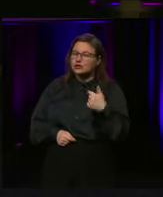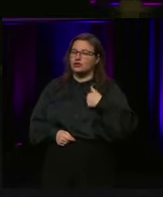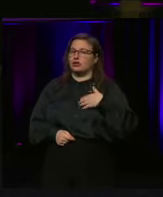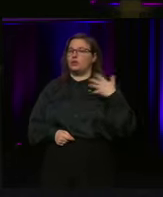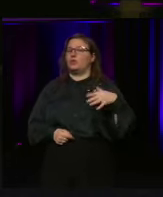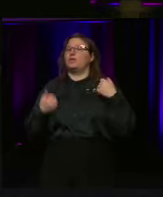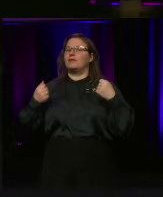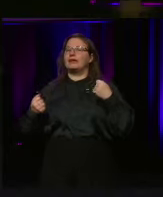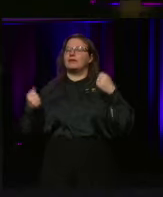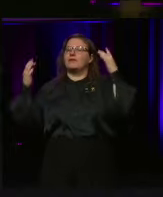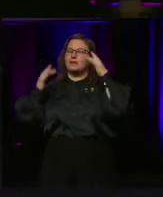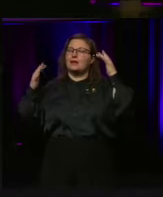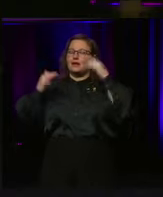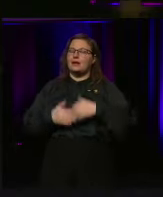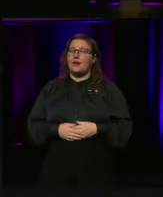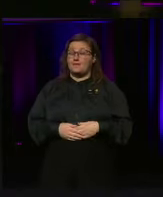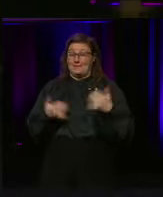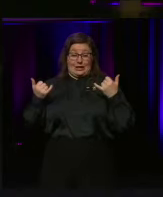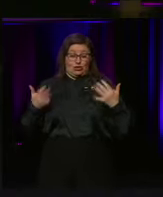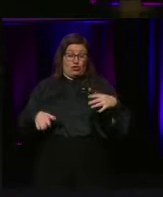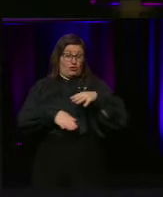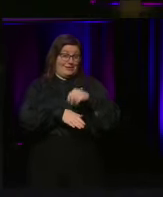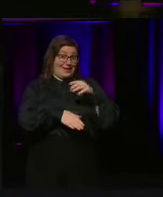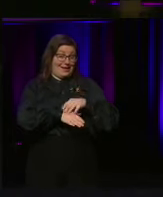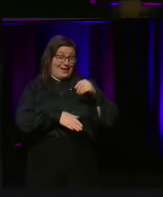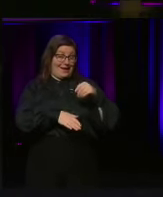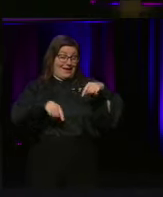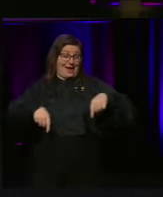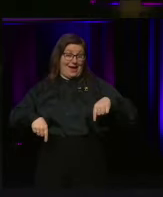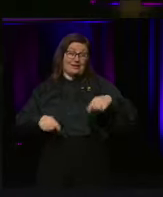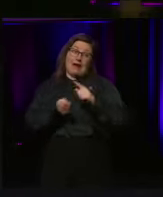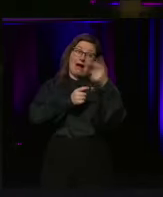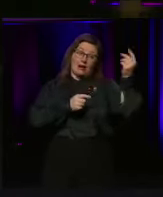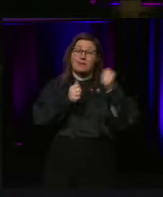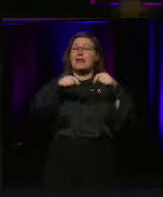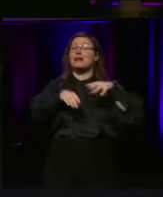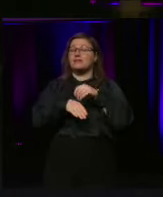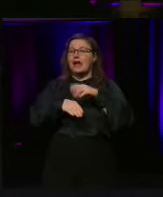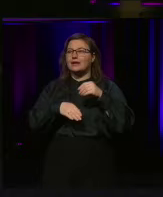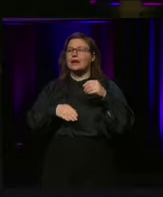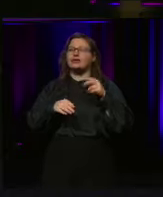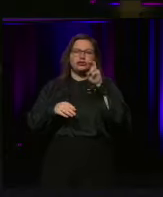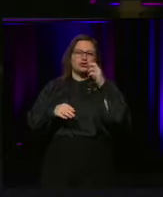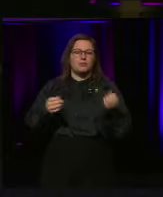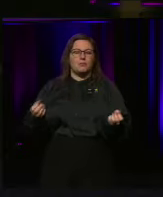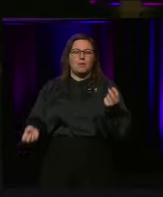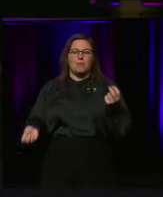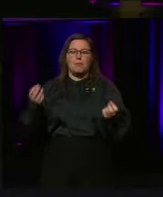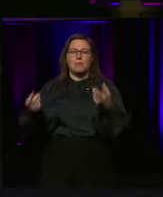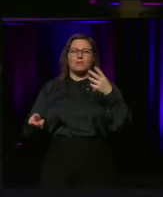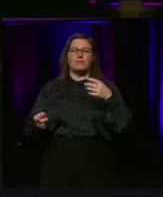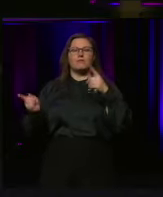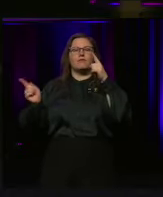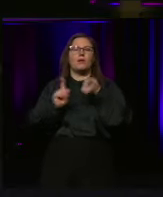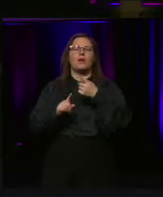raise. Today, I think in Sweden at least, we start hearing questioning